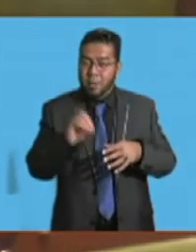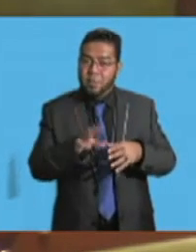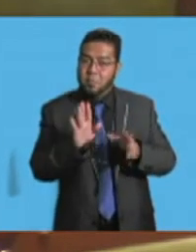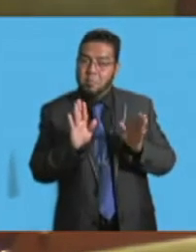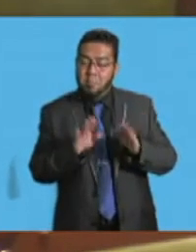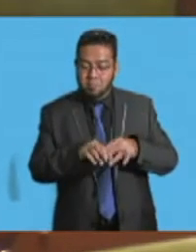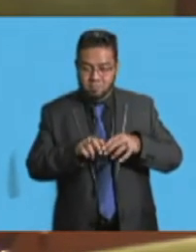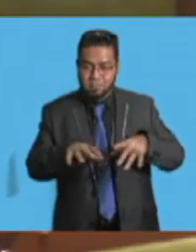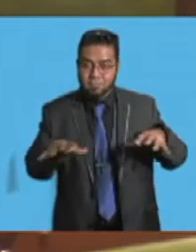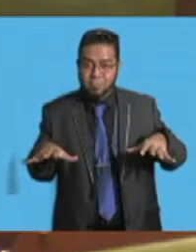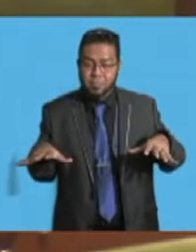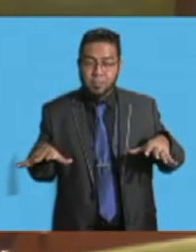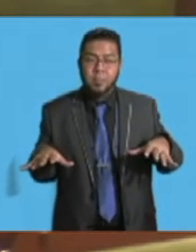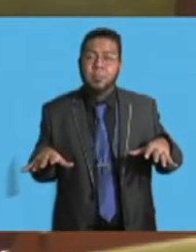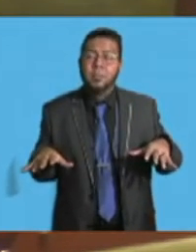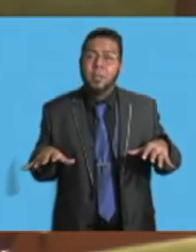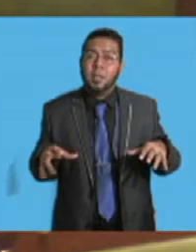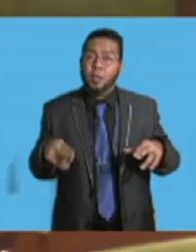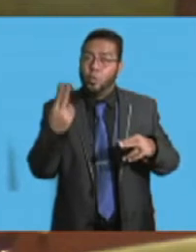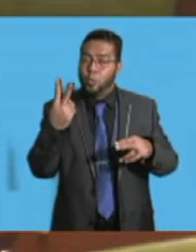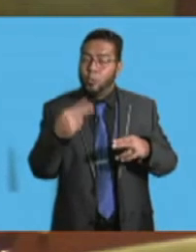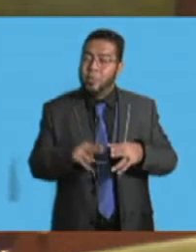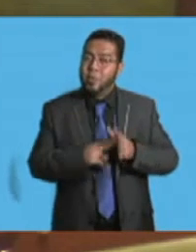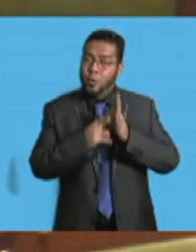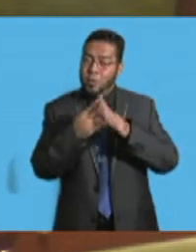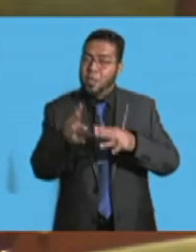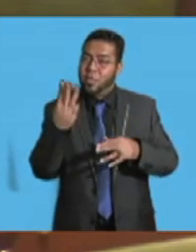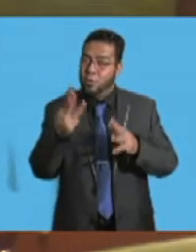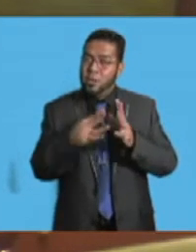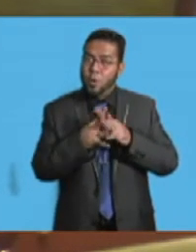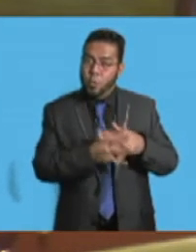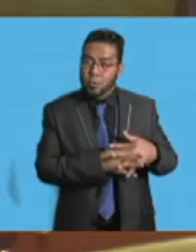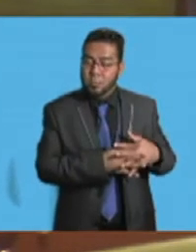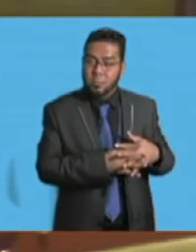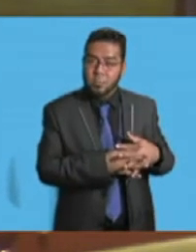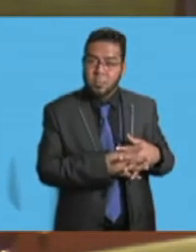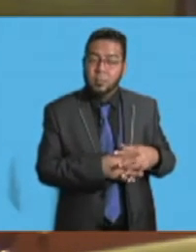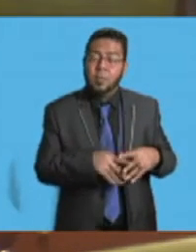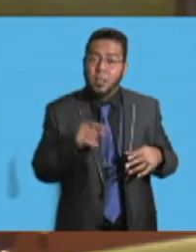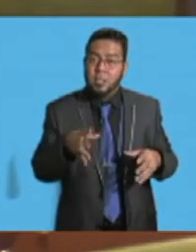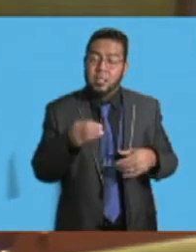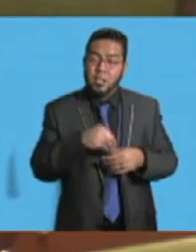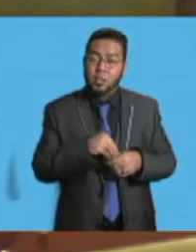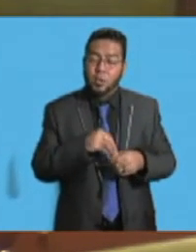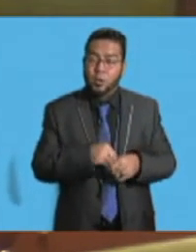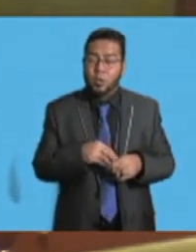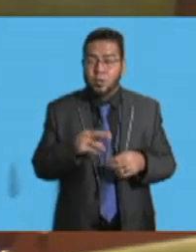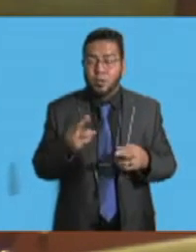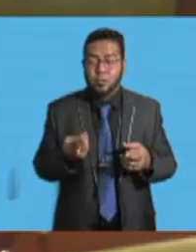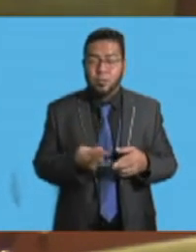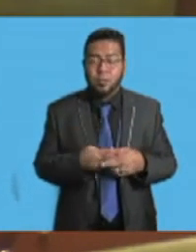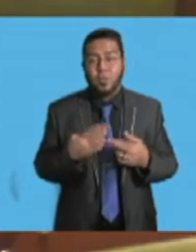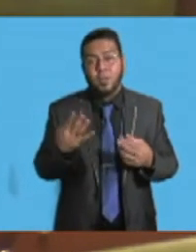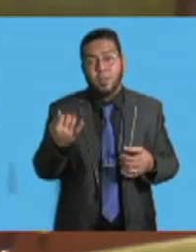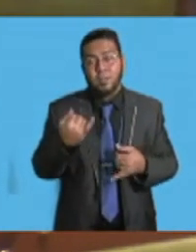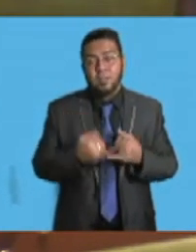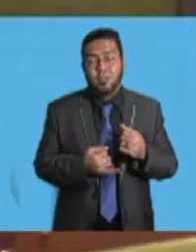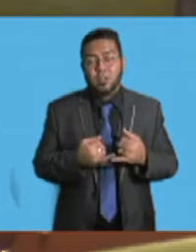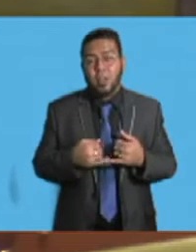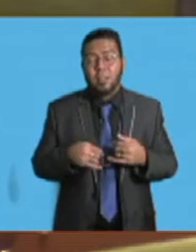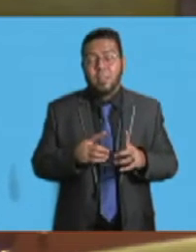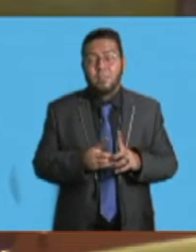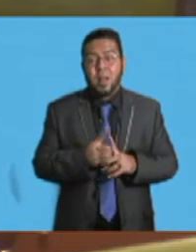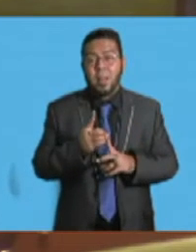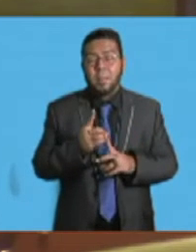centers Fiji-wide, 2 in the Northern Division and 3 in the Western Division. This will include renovation of infrastructures, development